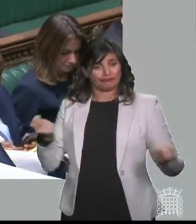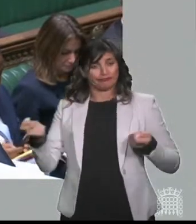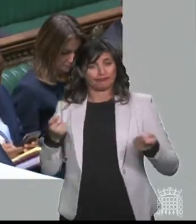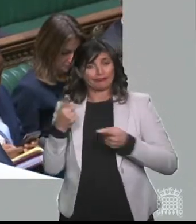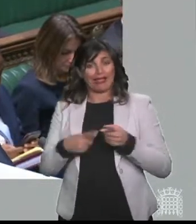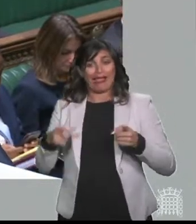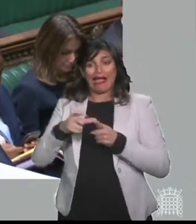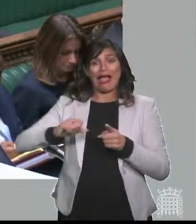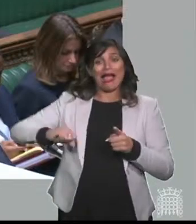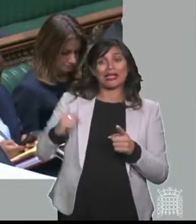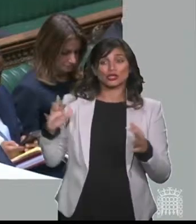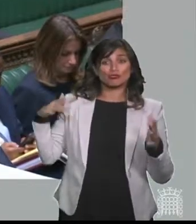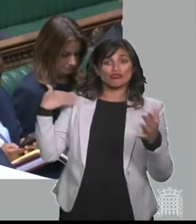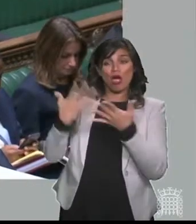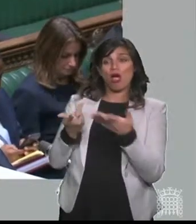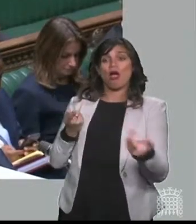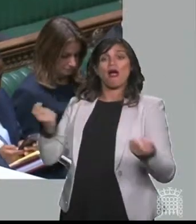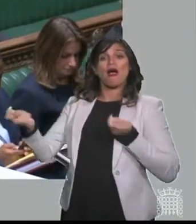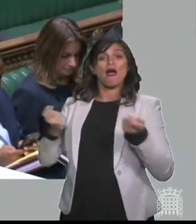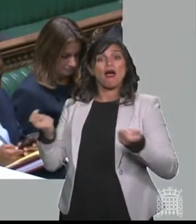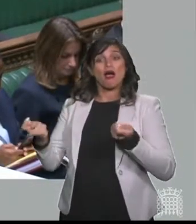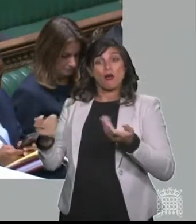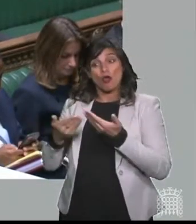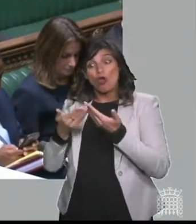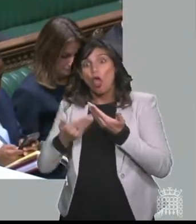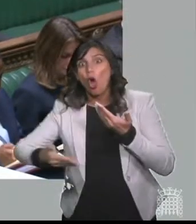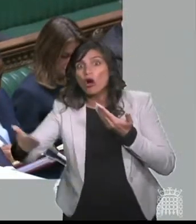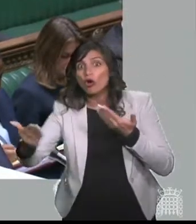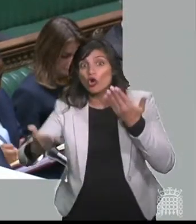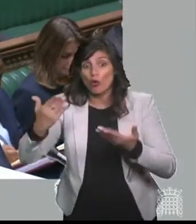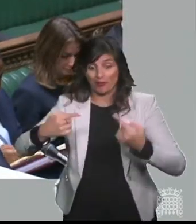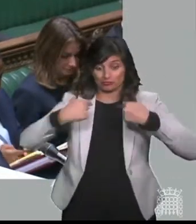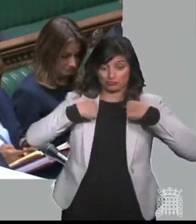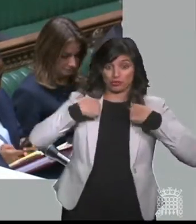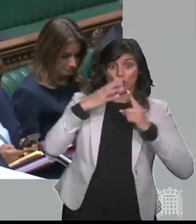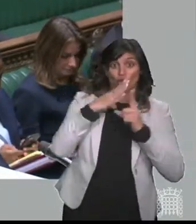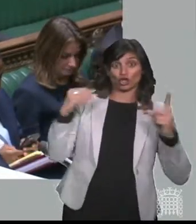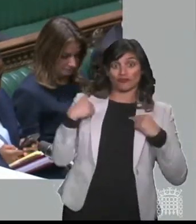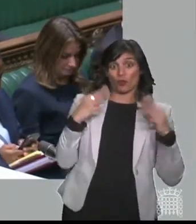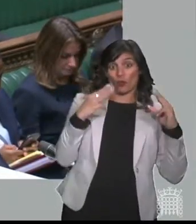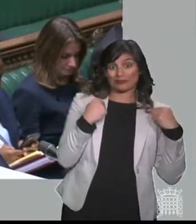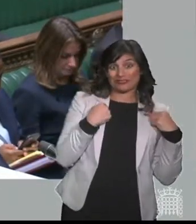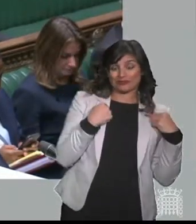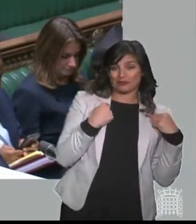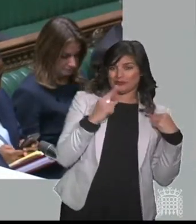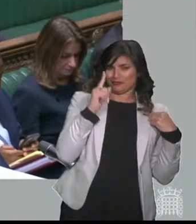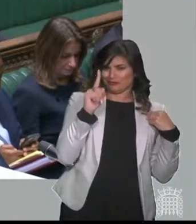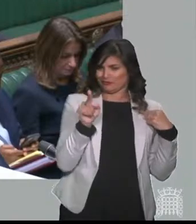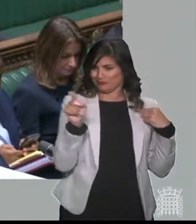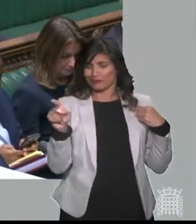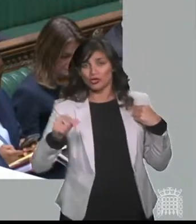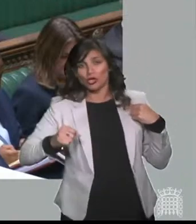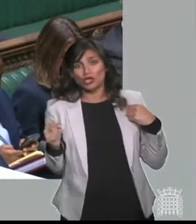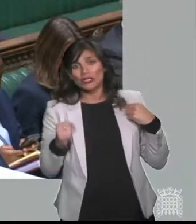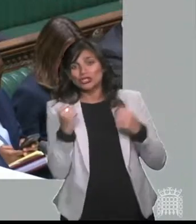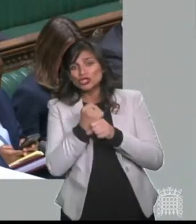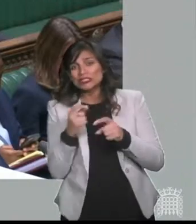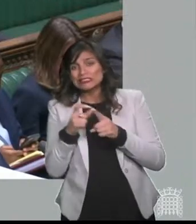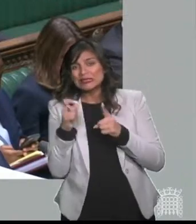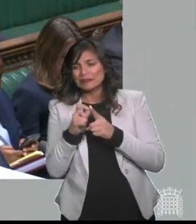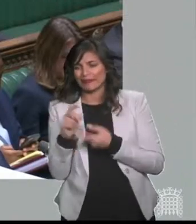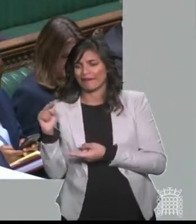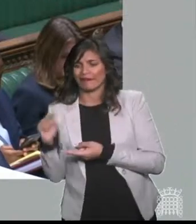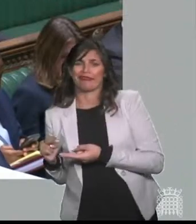longer than the Conservatives have been in power in Westminster, and yet Scottish GDP is still lower, Scottish employment is